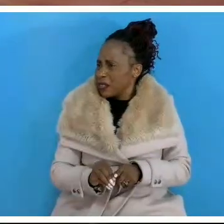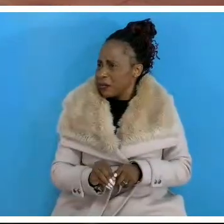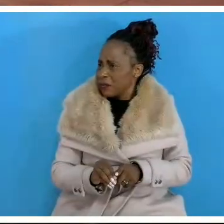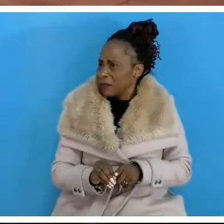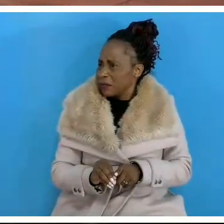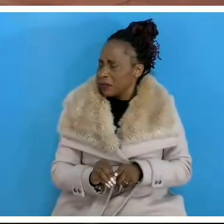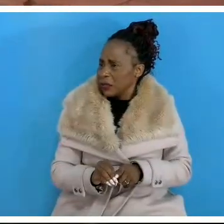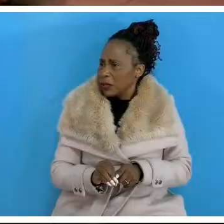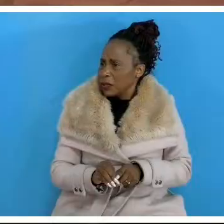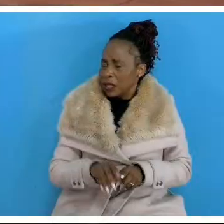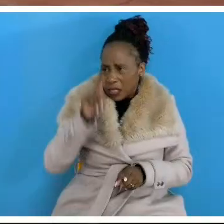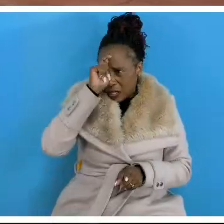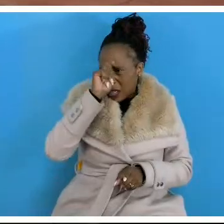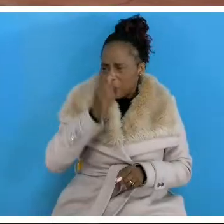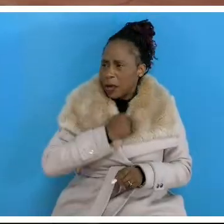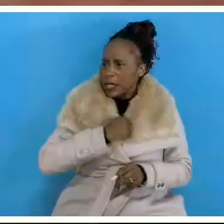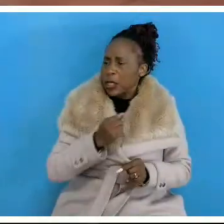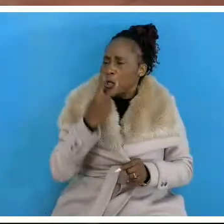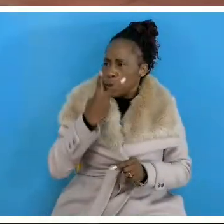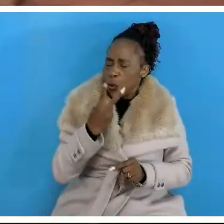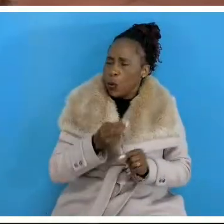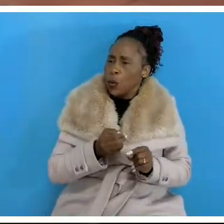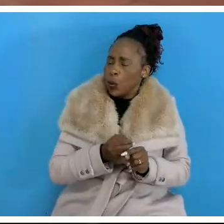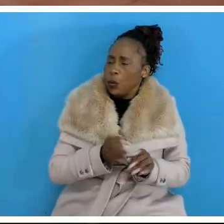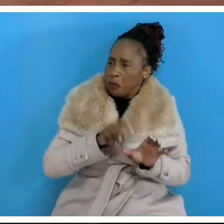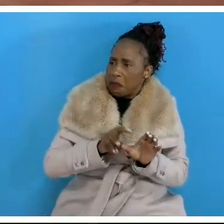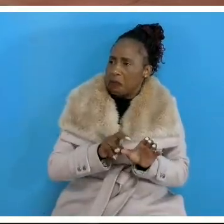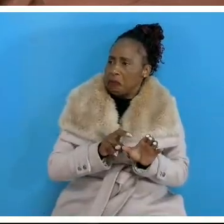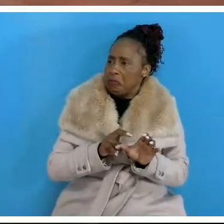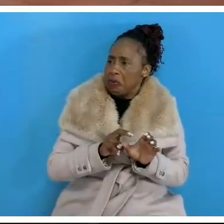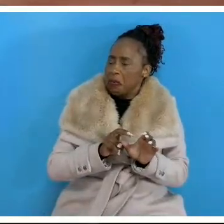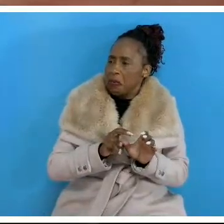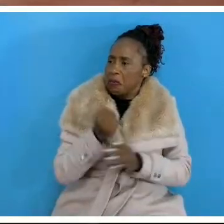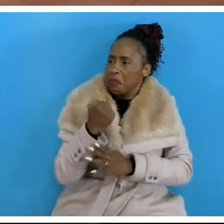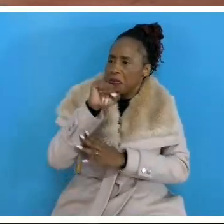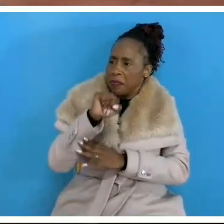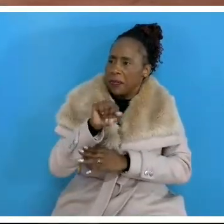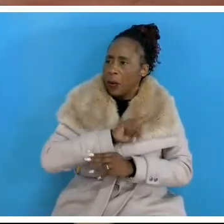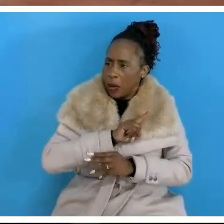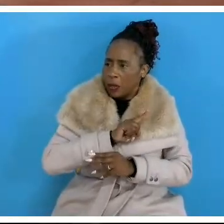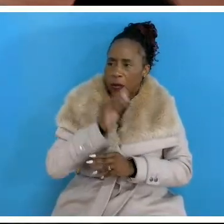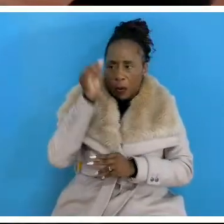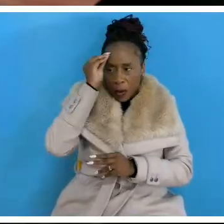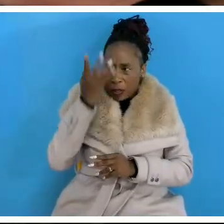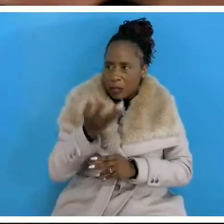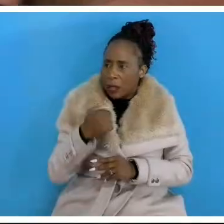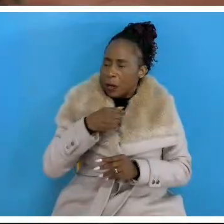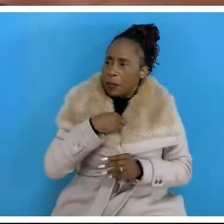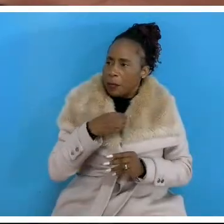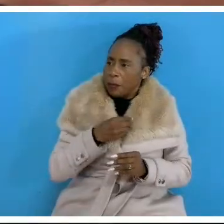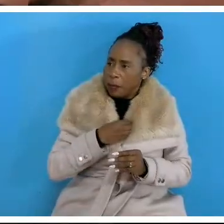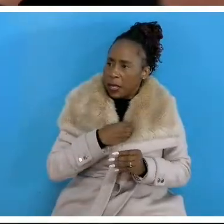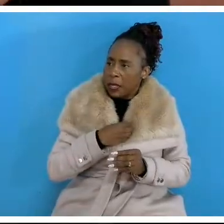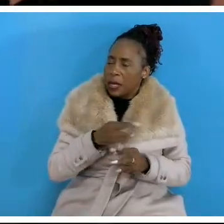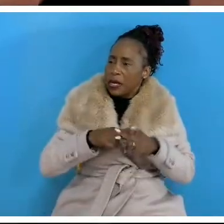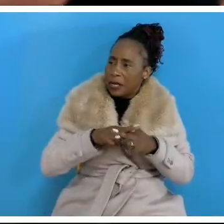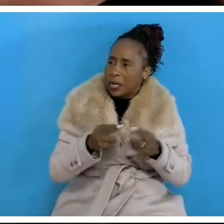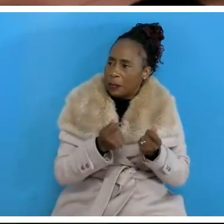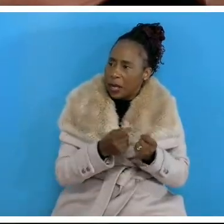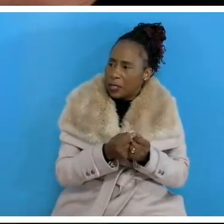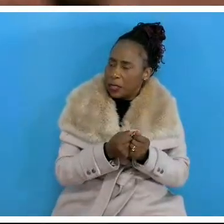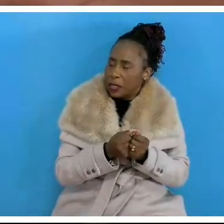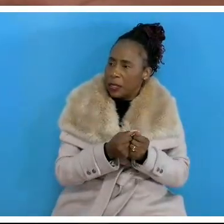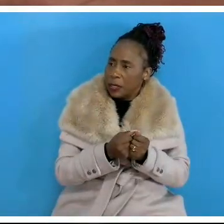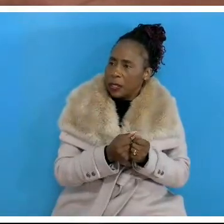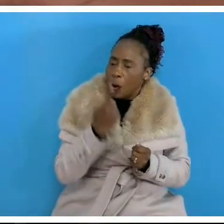my sons. 2 of my sons have been declined. You know why? Because I put some money in of my rental money for my DSTV